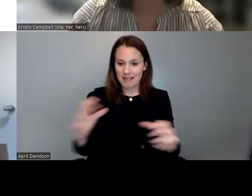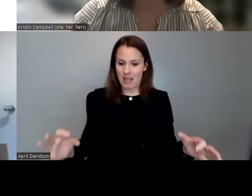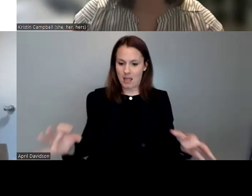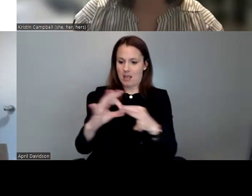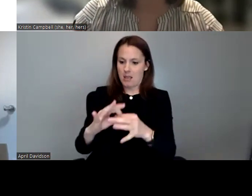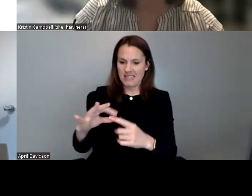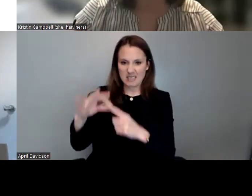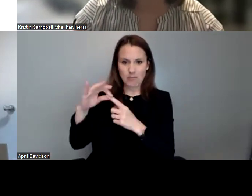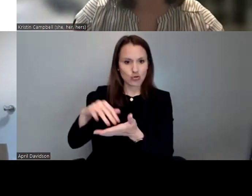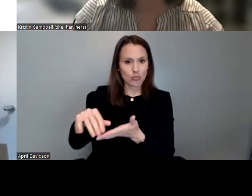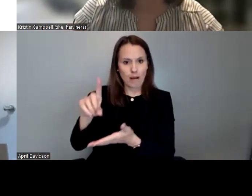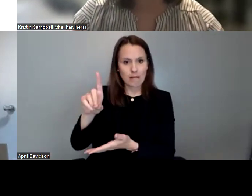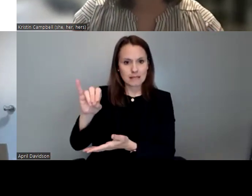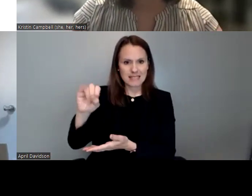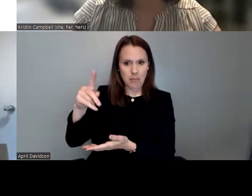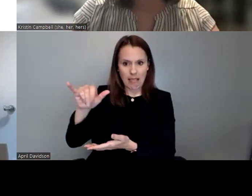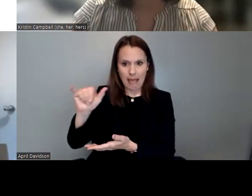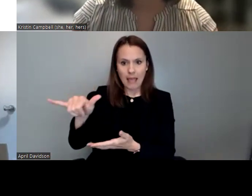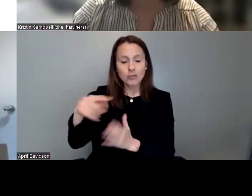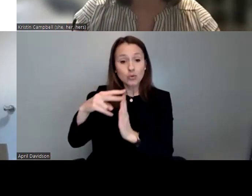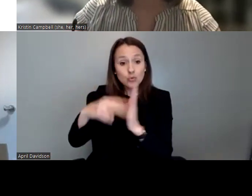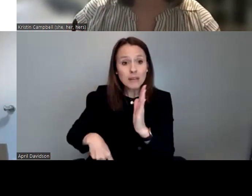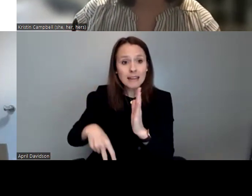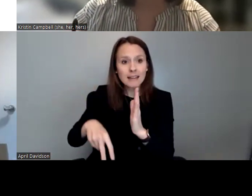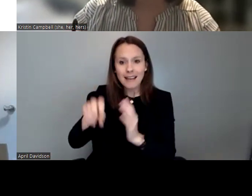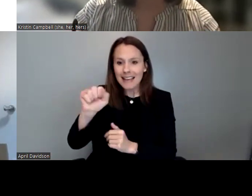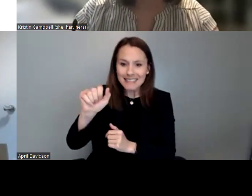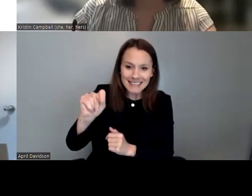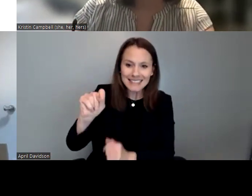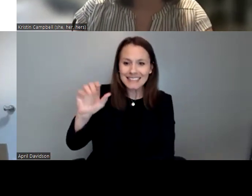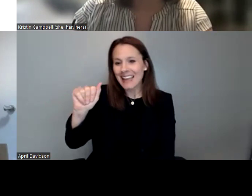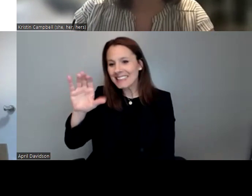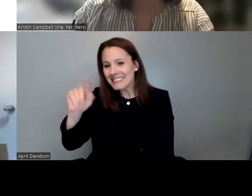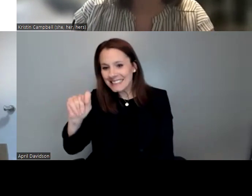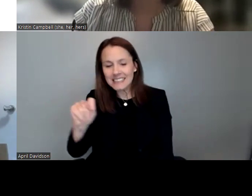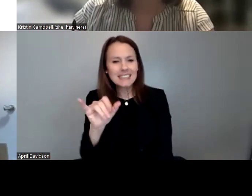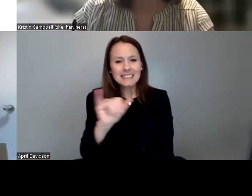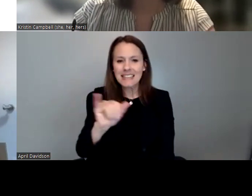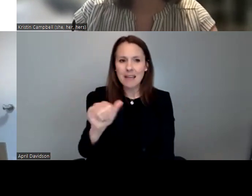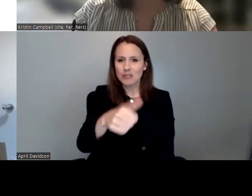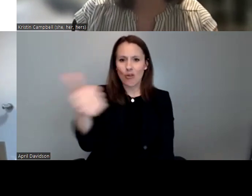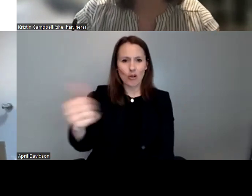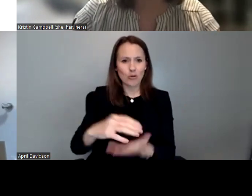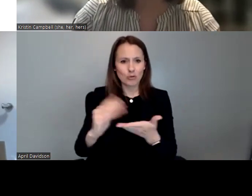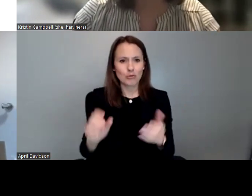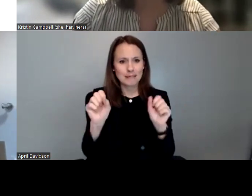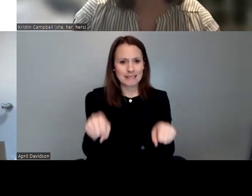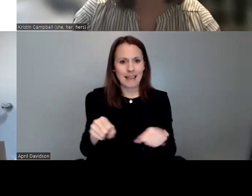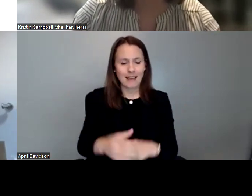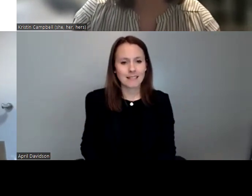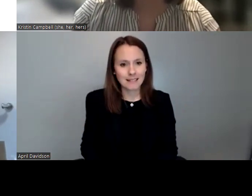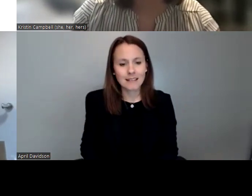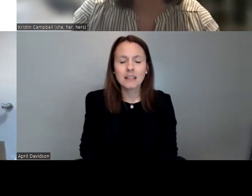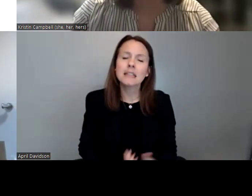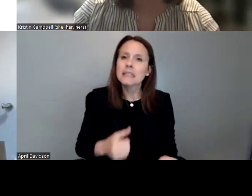able to read those tests, just like the sighted kid will be able to see it. It's not always beneficial